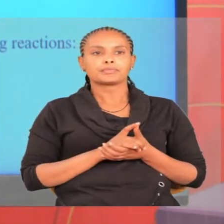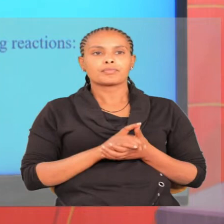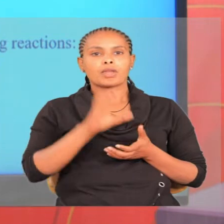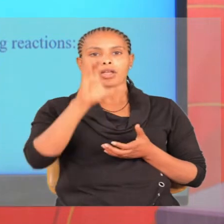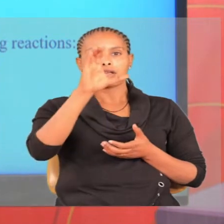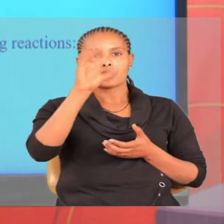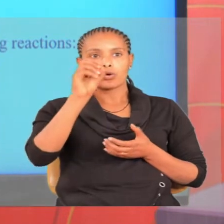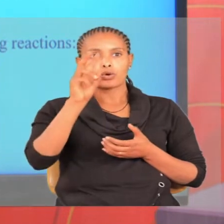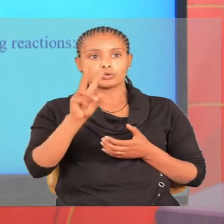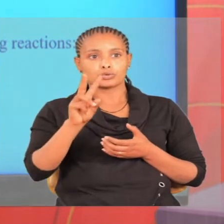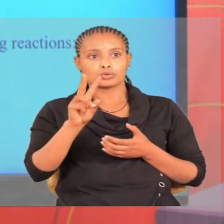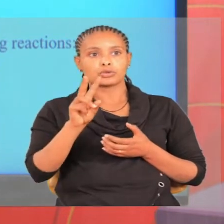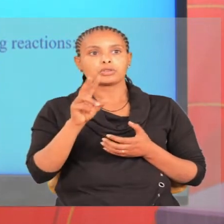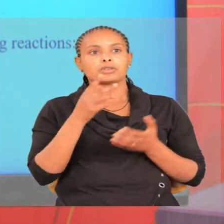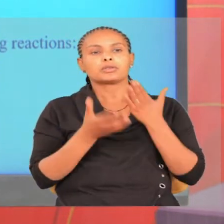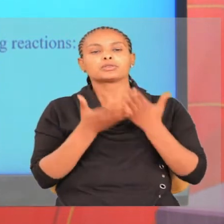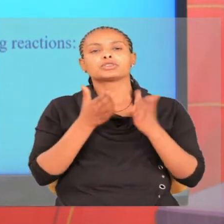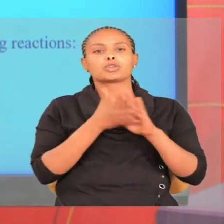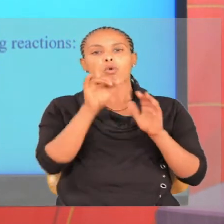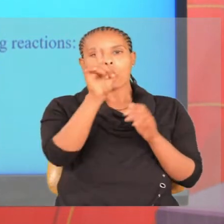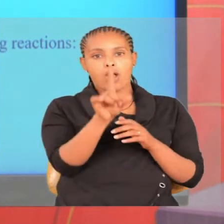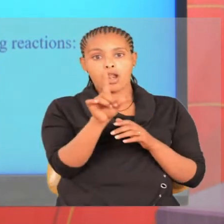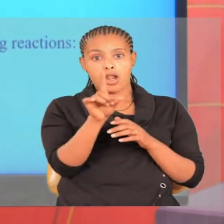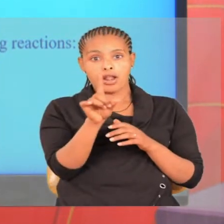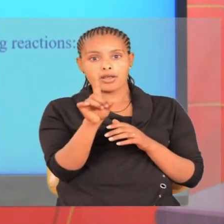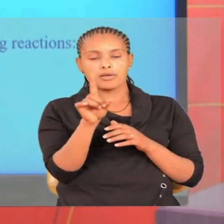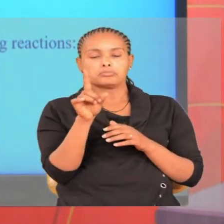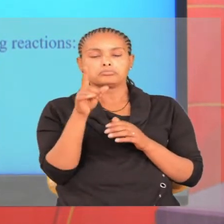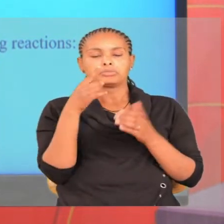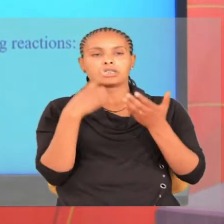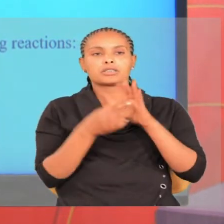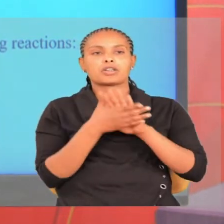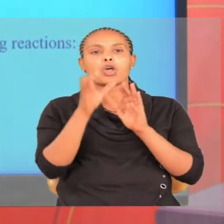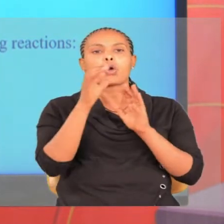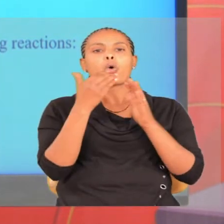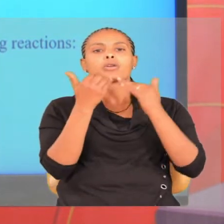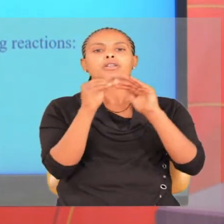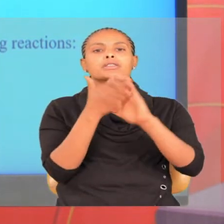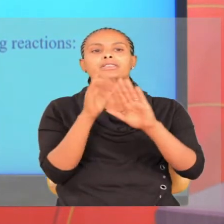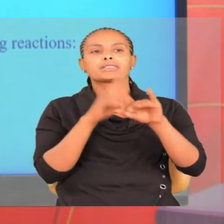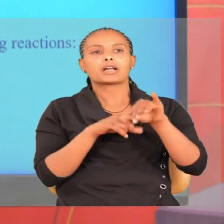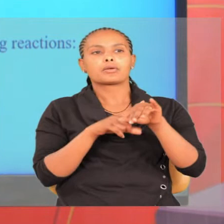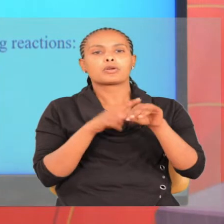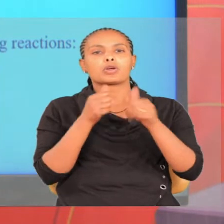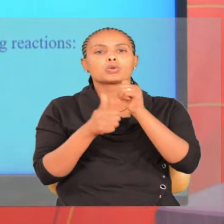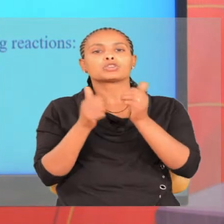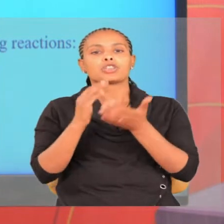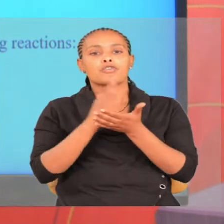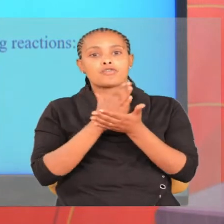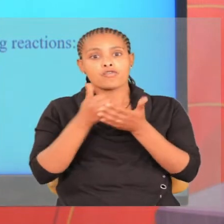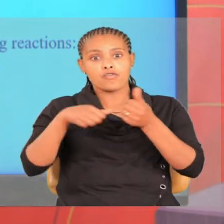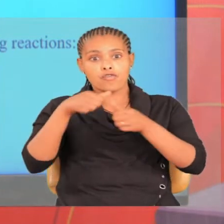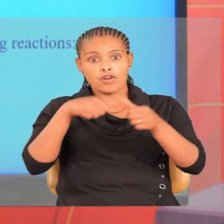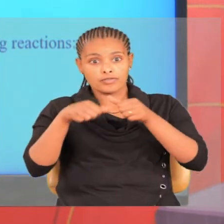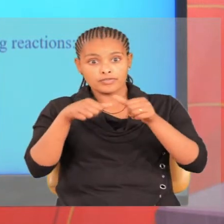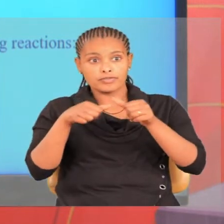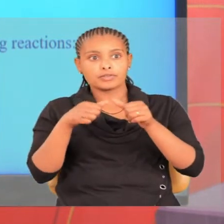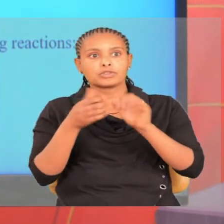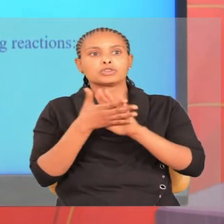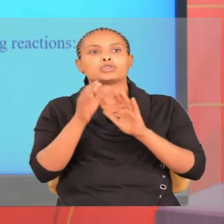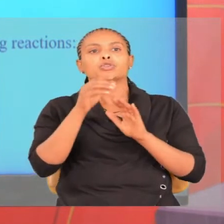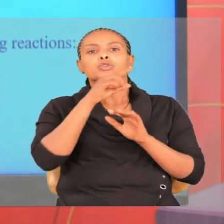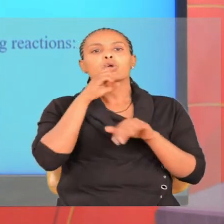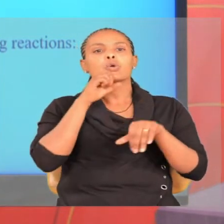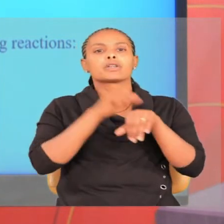raised to its coefficient, which is 1. Note that concentration terms which involve solid